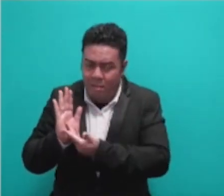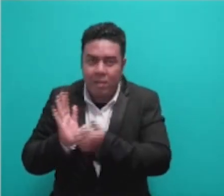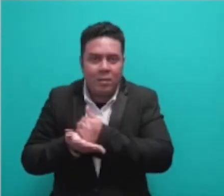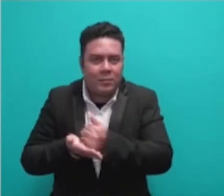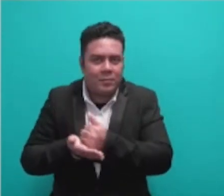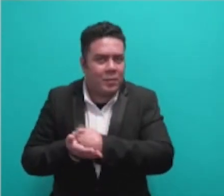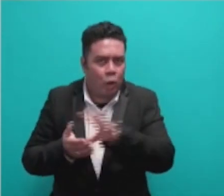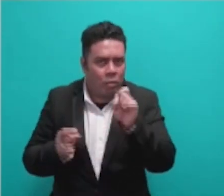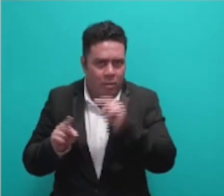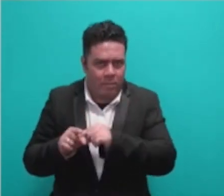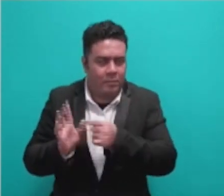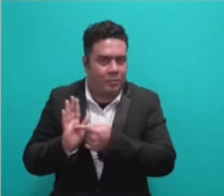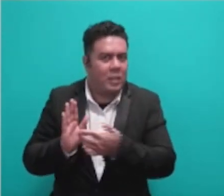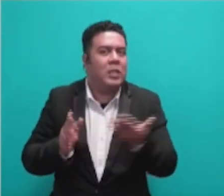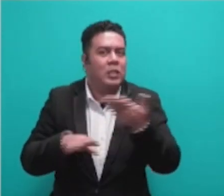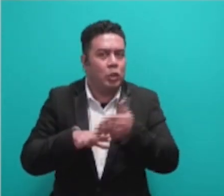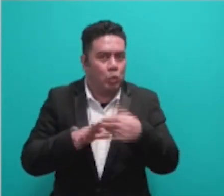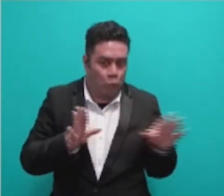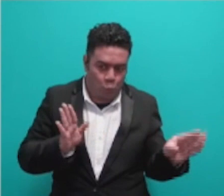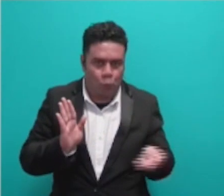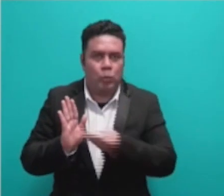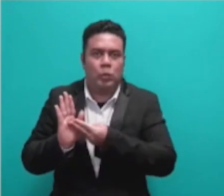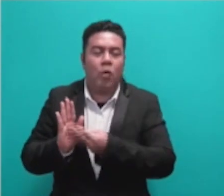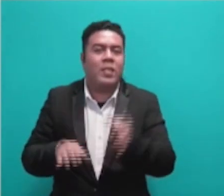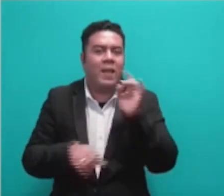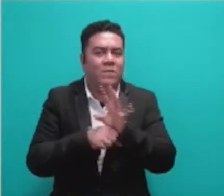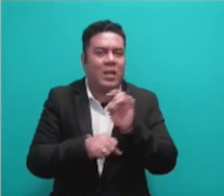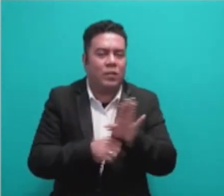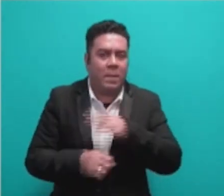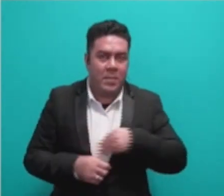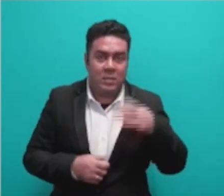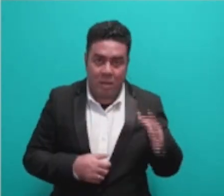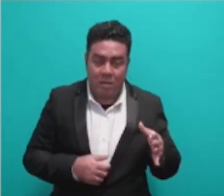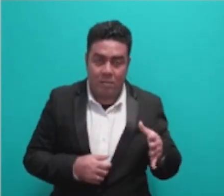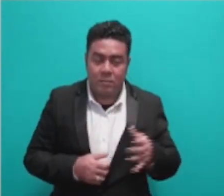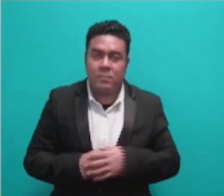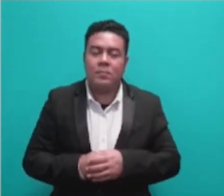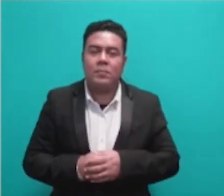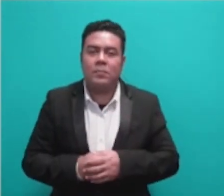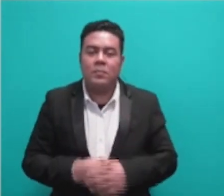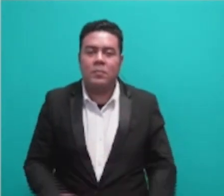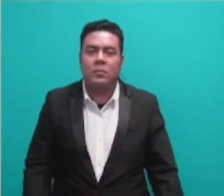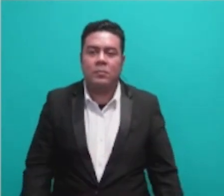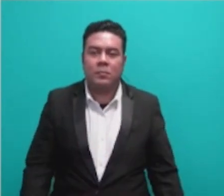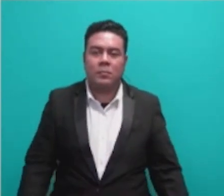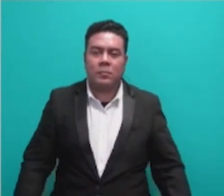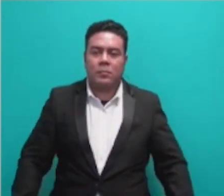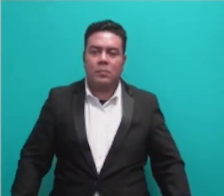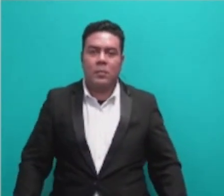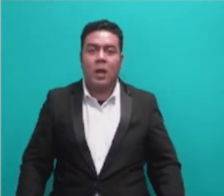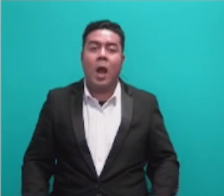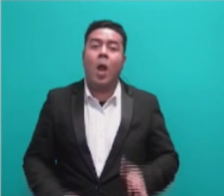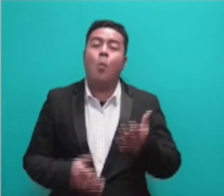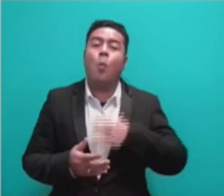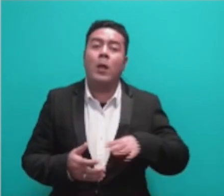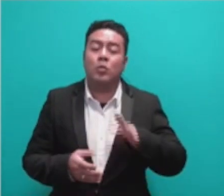not there, so that is a new insertion on the advice of the Minister. The second thing that I would like to also